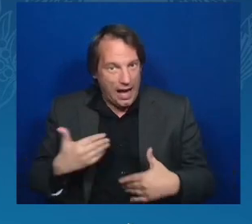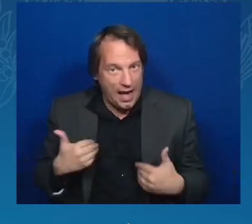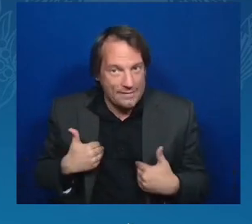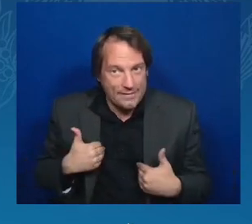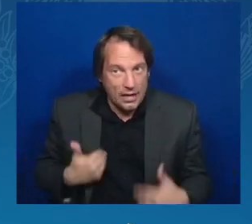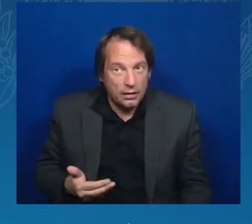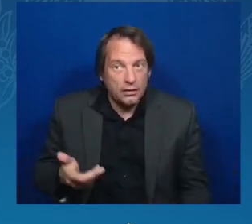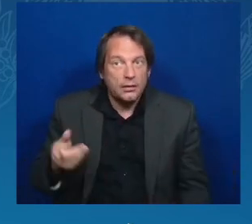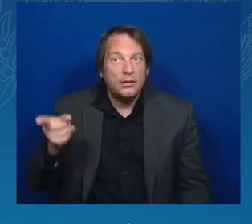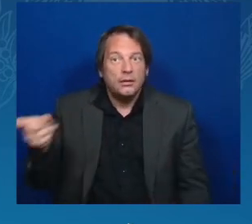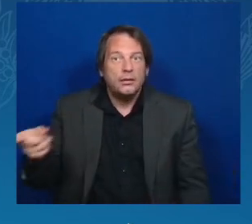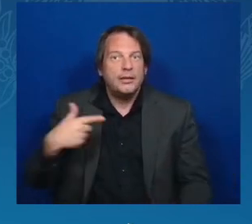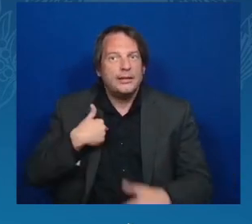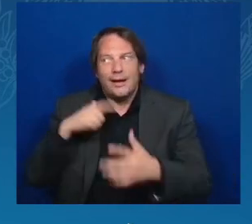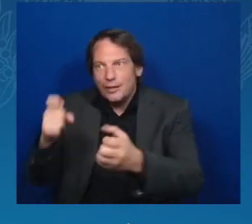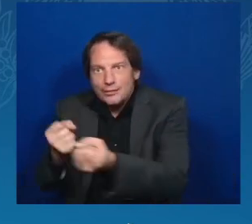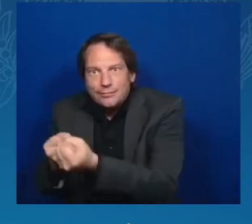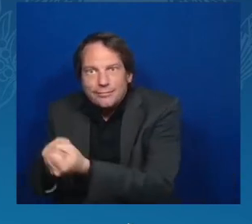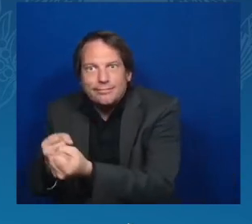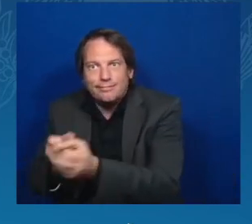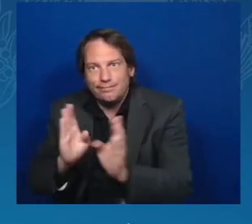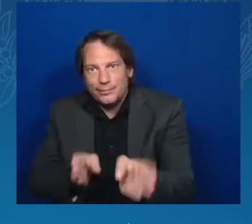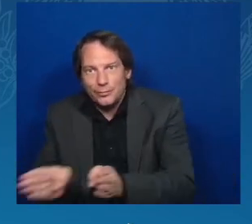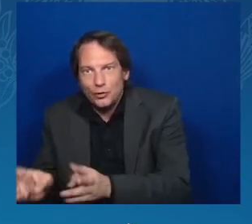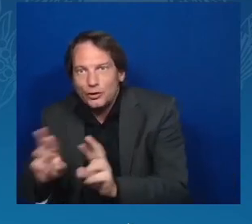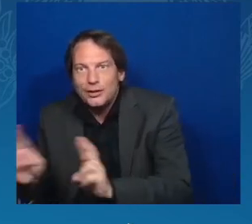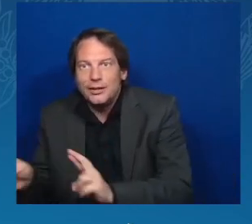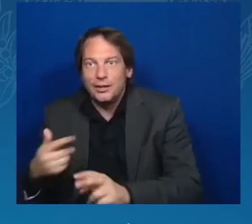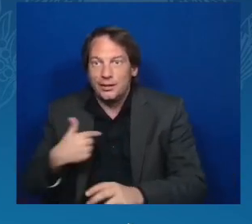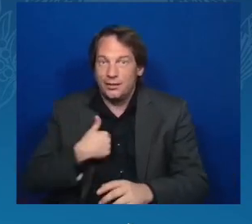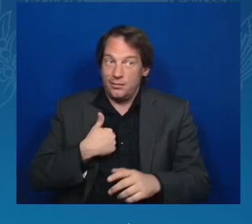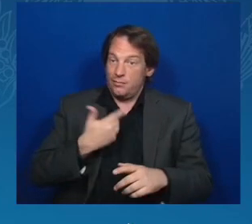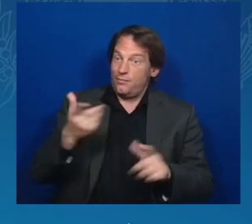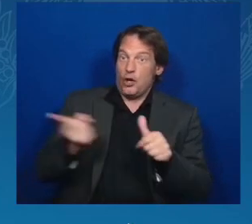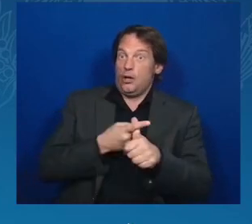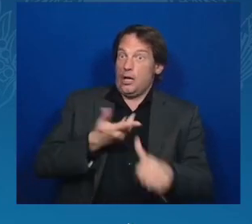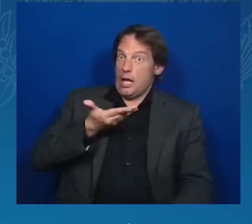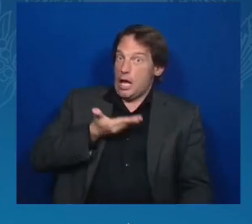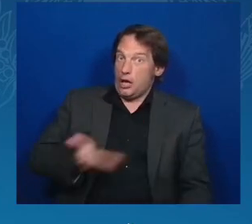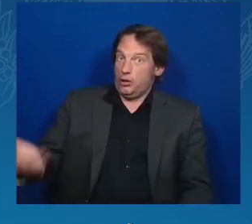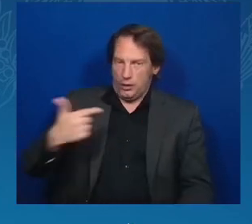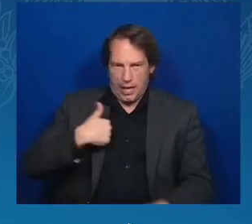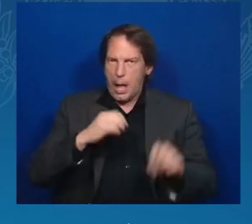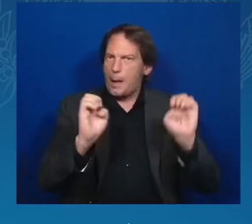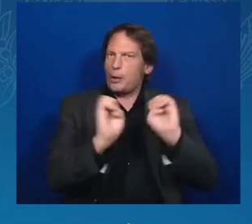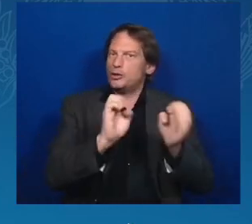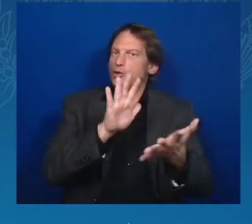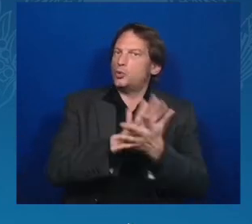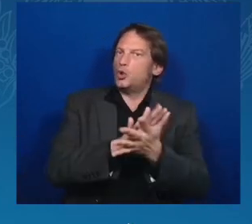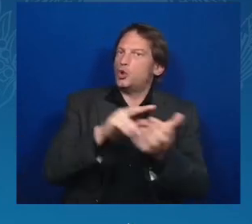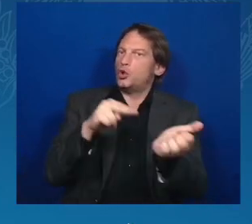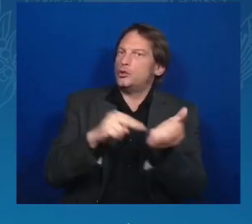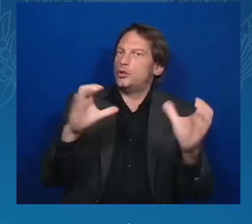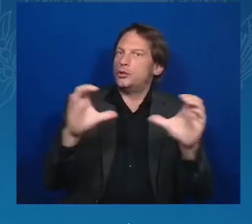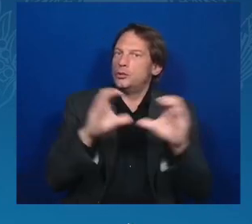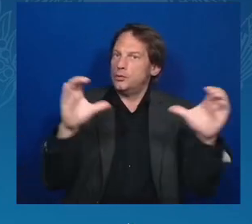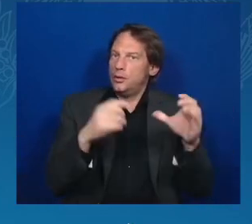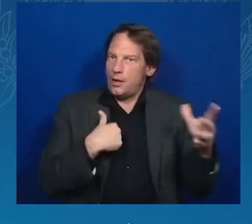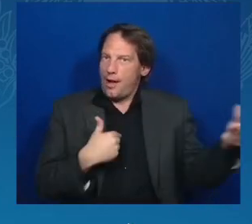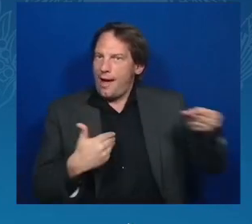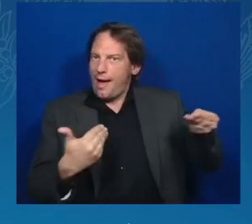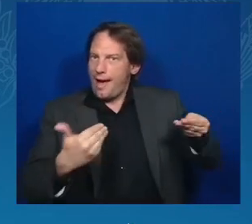under an emergency school nurse certification, so I needed to pursue further coursework in order to be able to continue